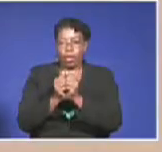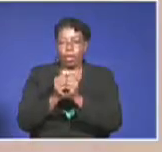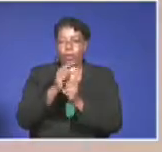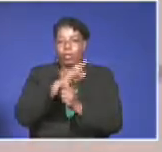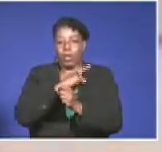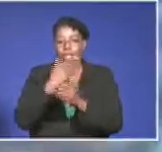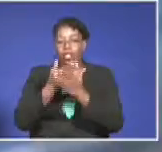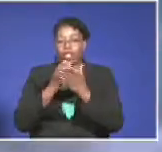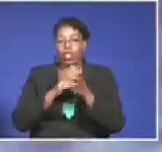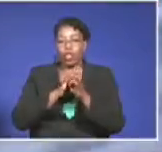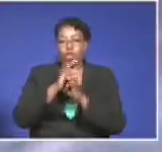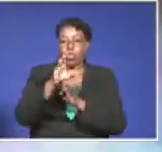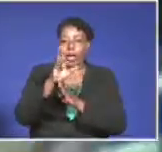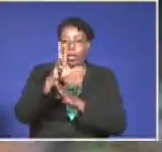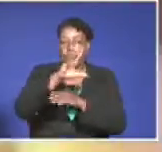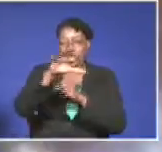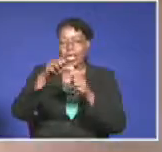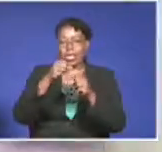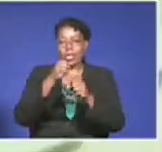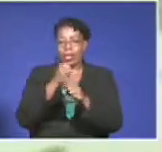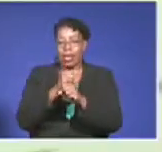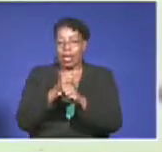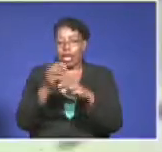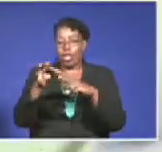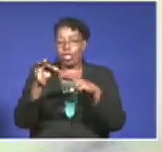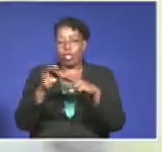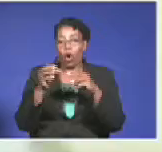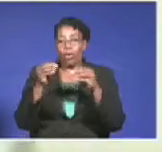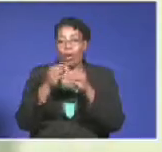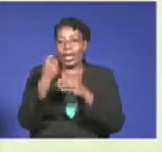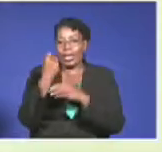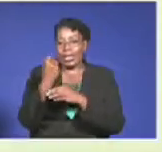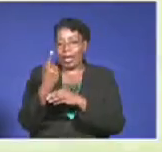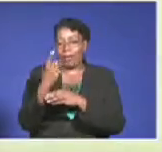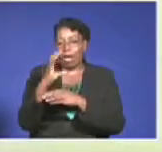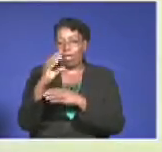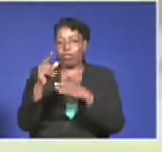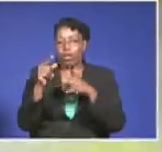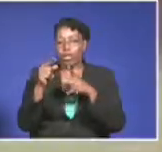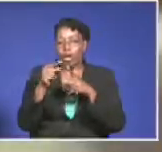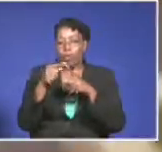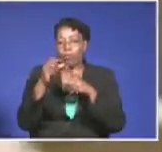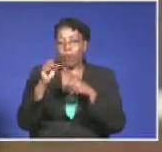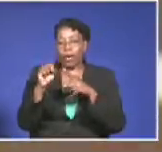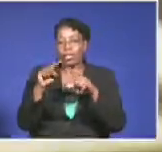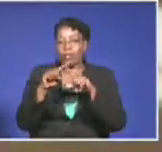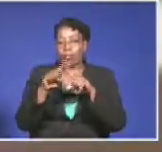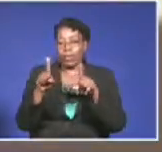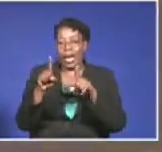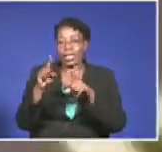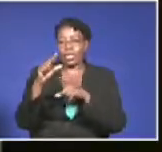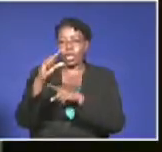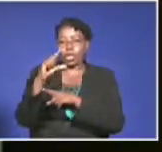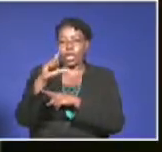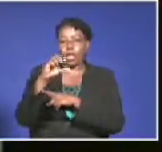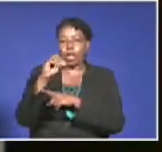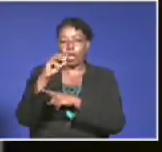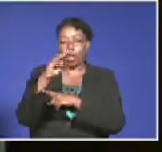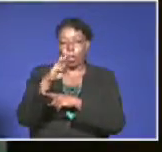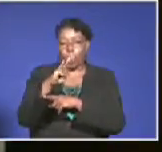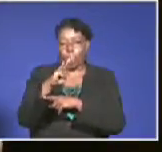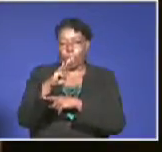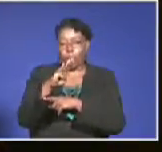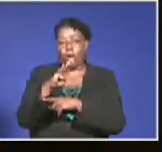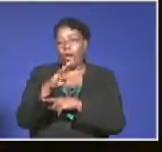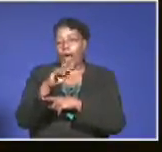standout career as a 3-year starter, scoring more than 1,100 points. But it was as a Globetrotter he made his biggest impact, becoming a